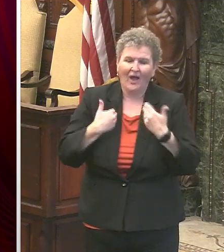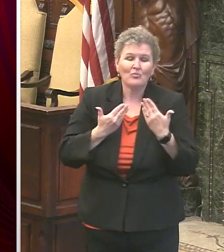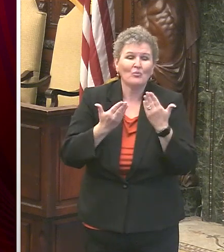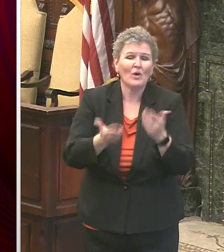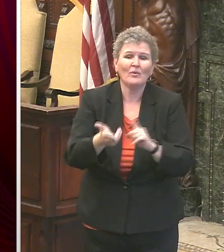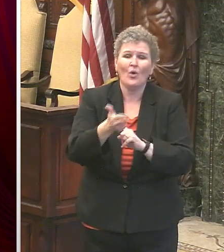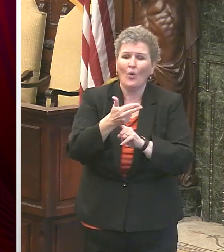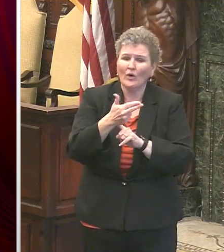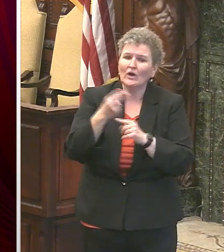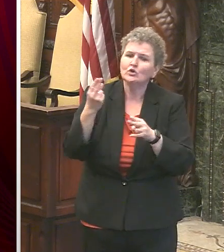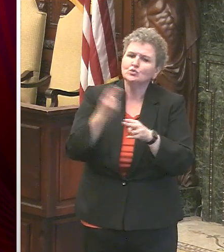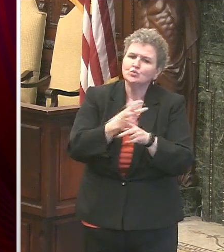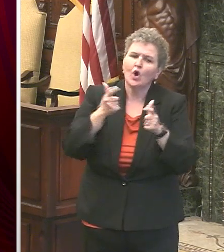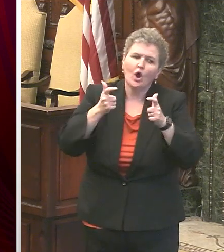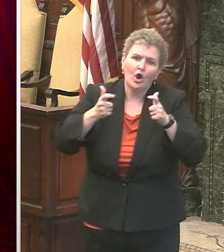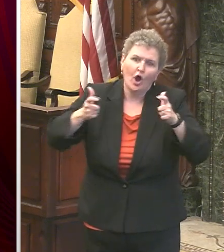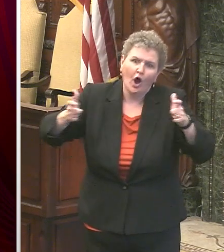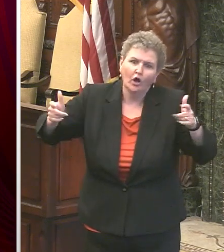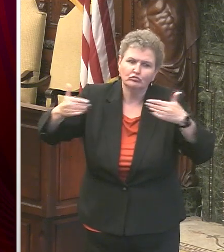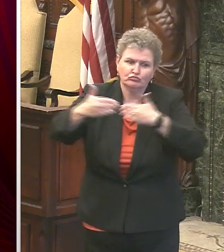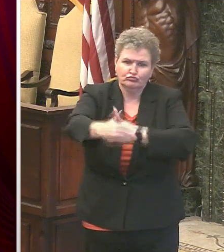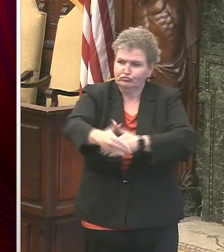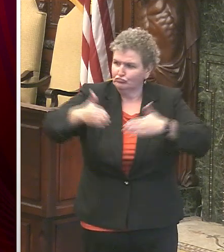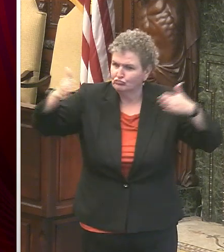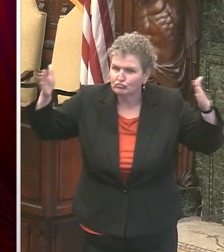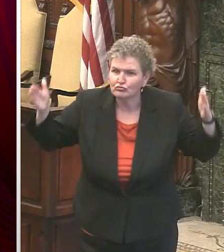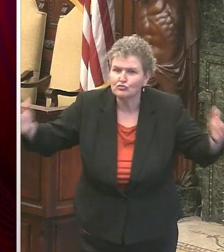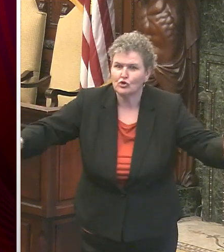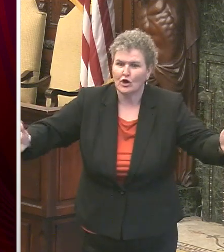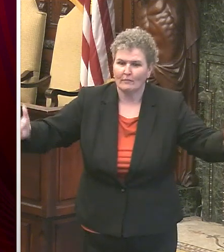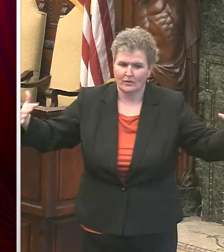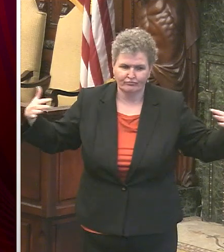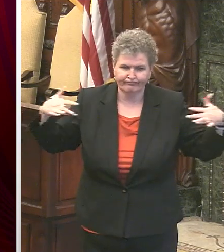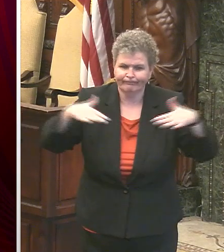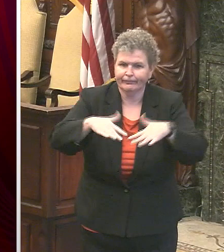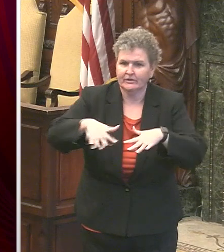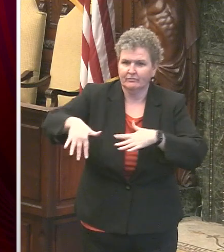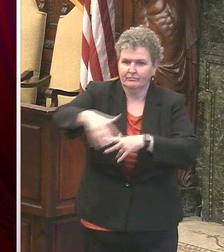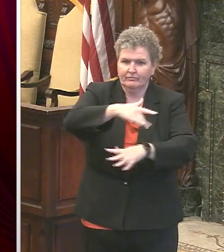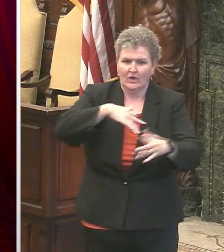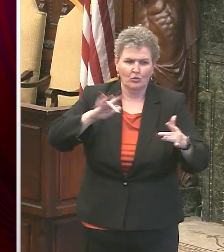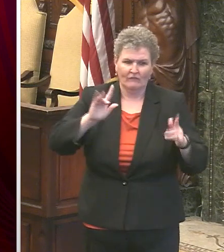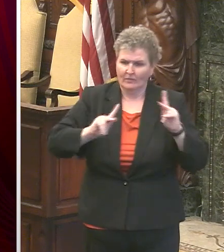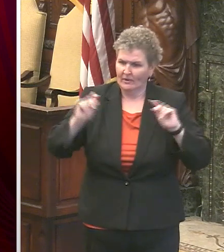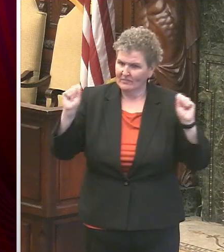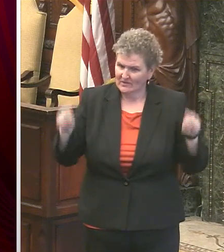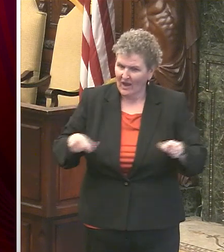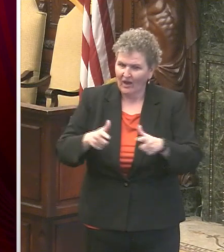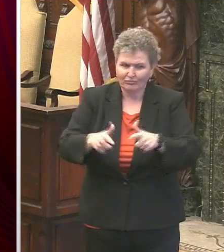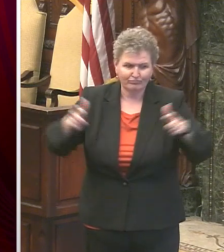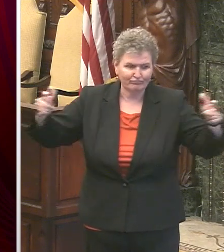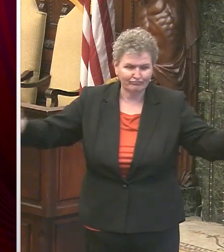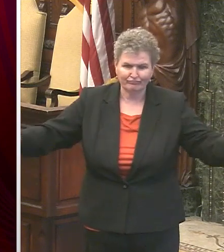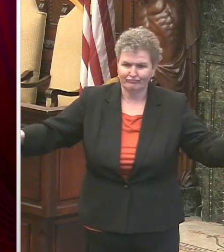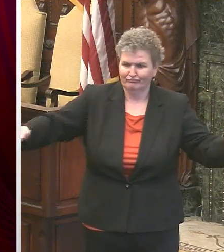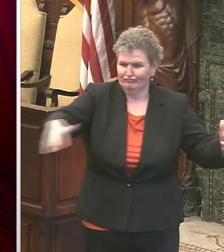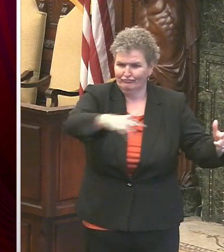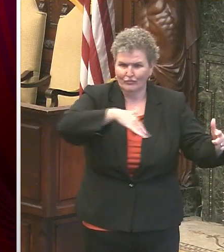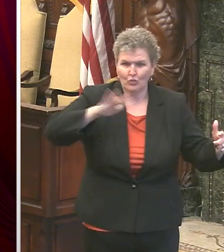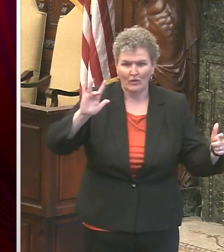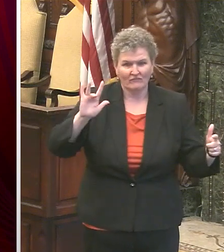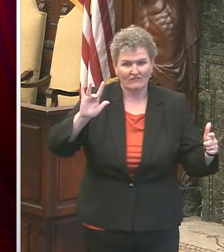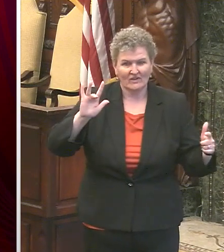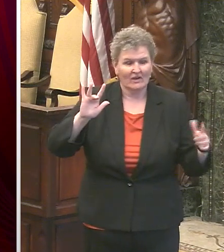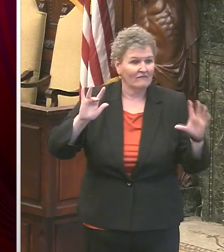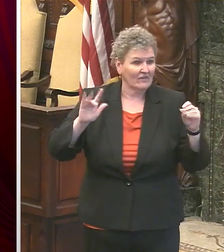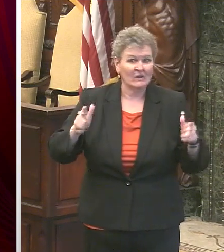very larger rooms to have the gatherings. If they want to have 25 people in a much larger room, that's still possible. They could have a gathering of 50 people in a very